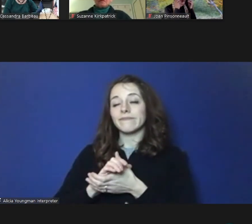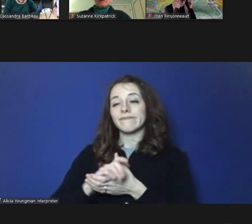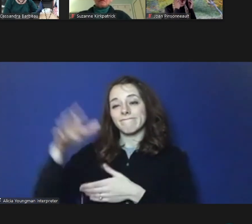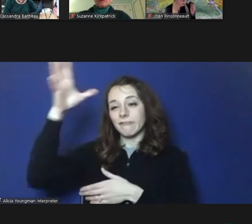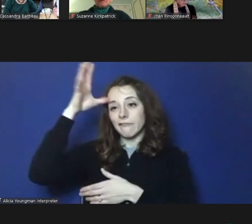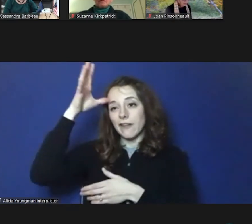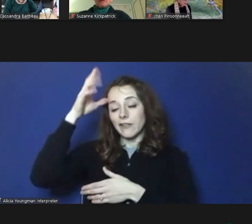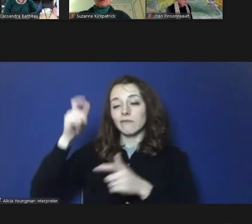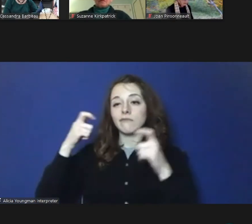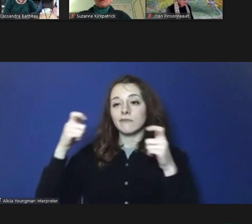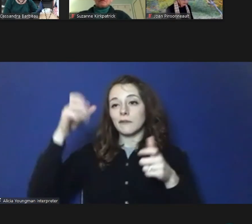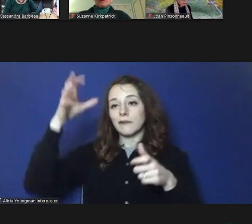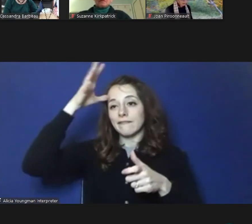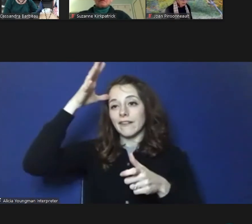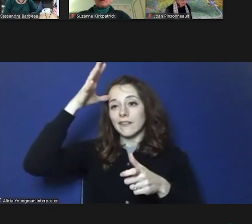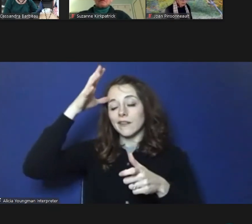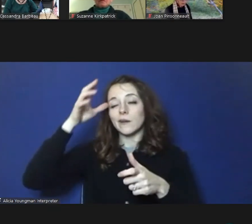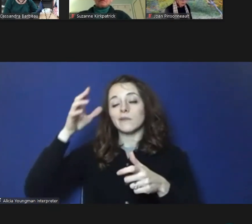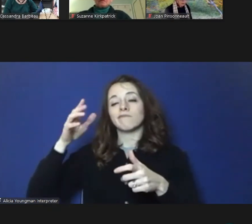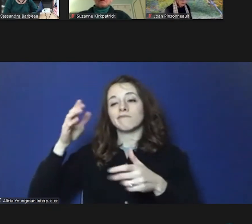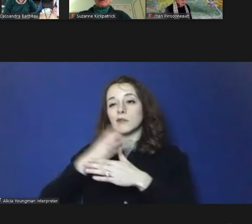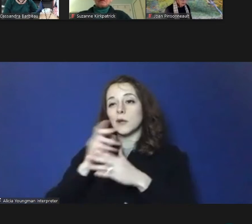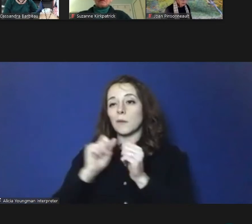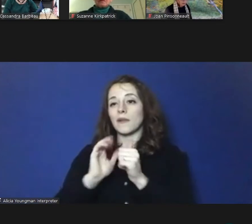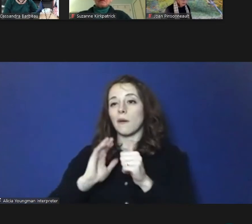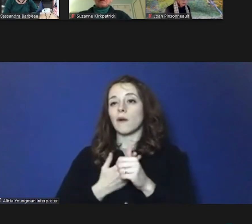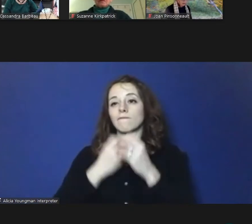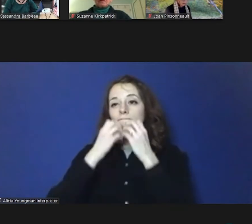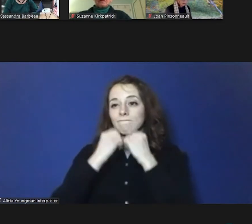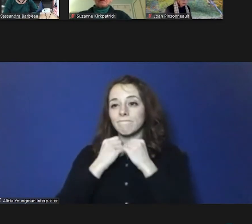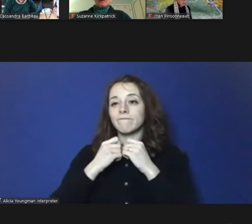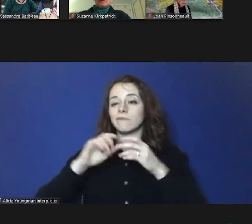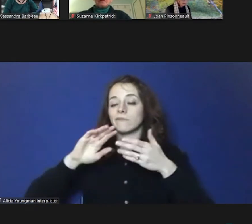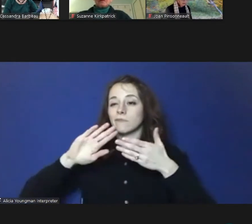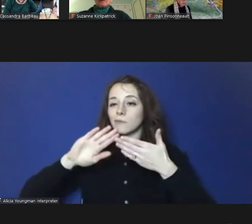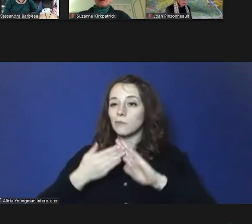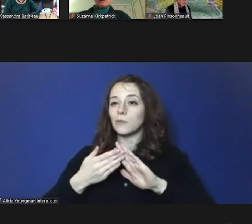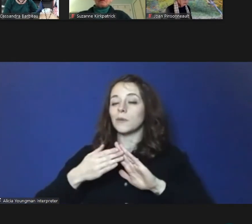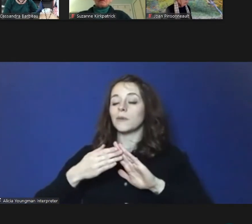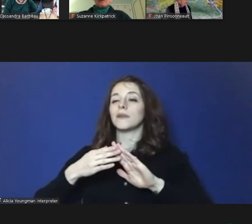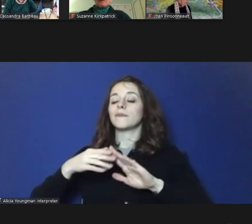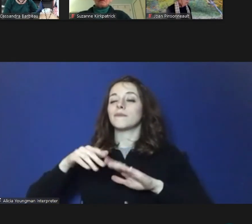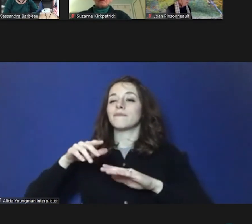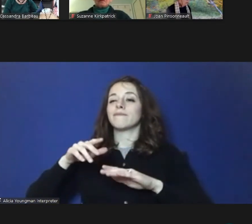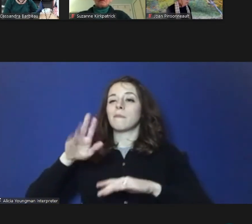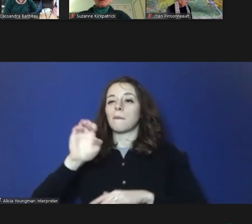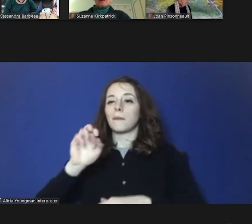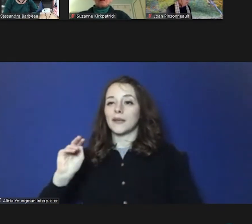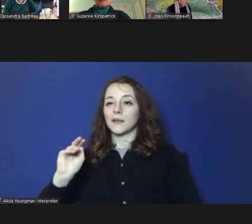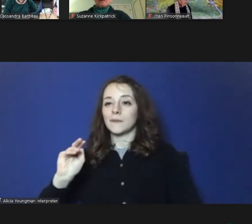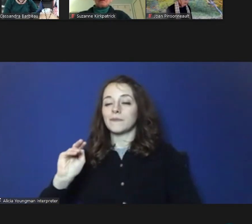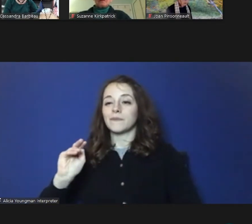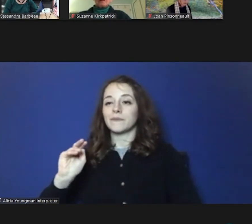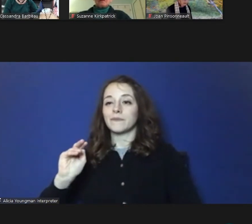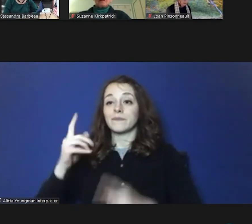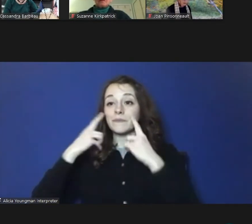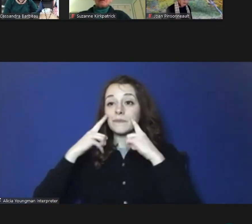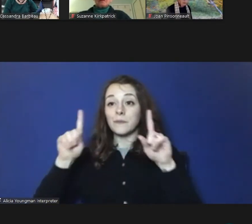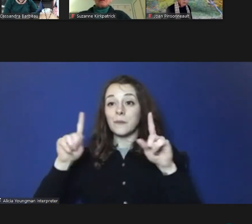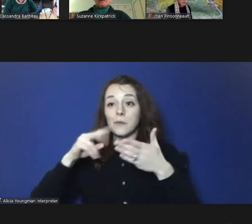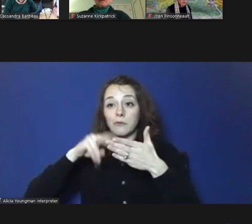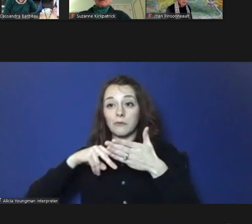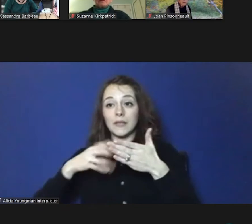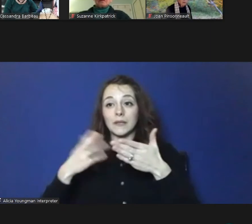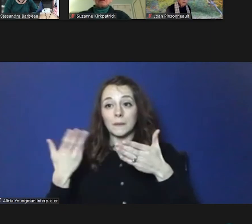and grandfather with our grateful community, the town of Bennington. And the proclamation reads,